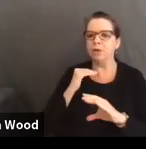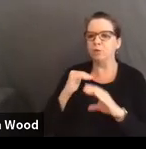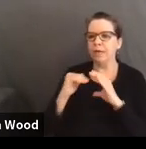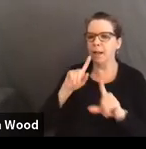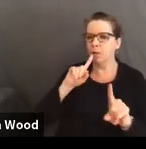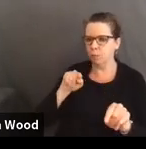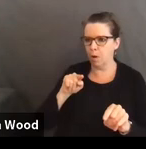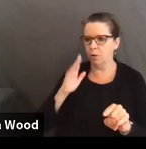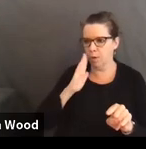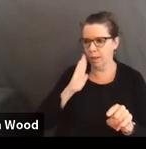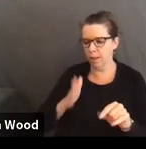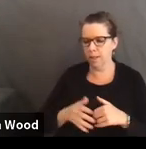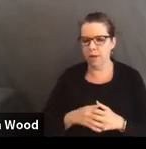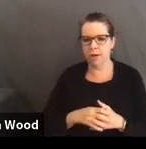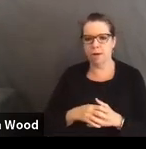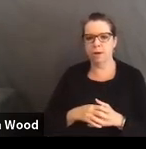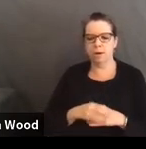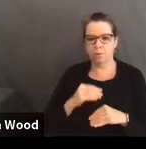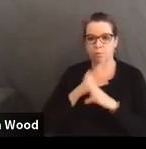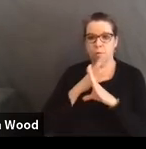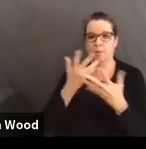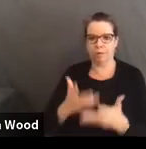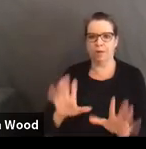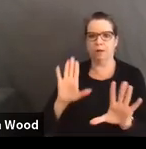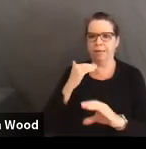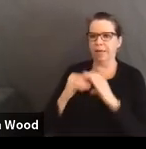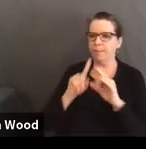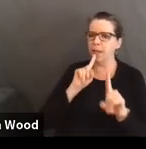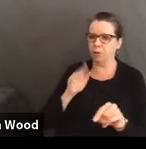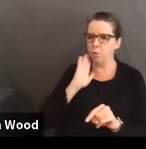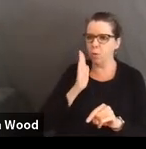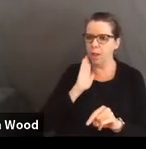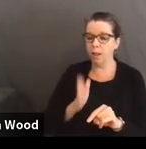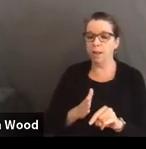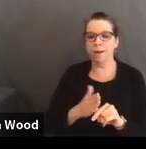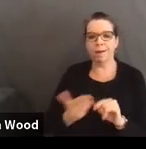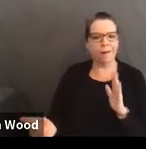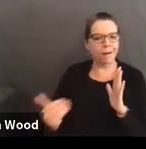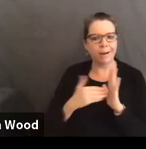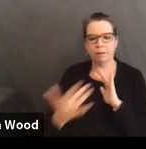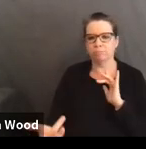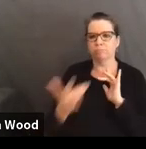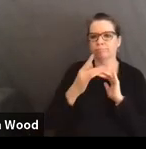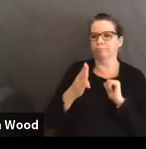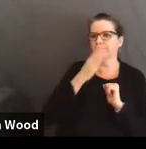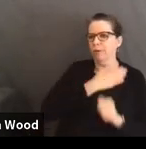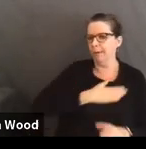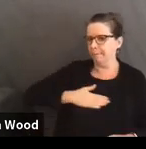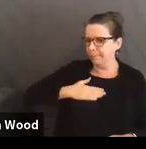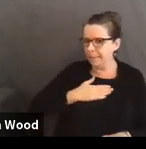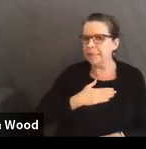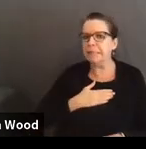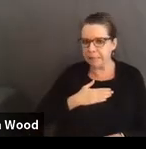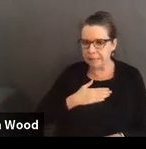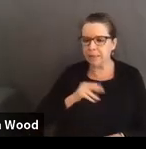those questions after the webinar. If you would like to contact us directly at Texas Home Learning